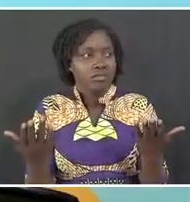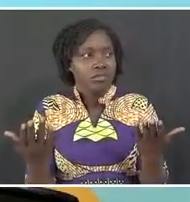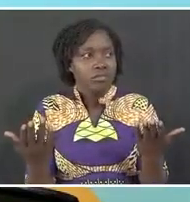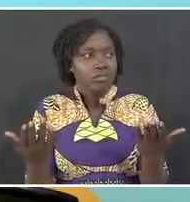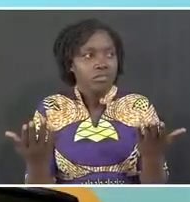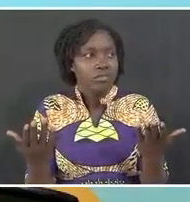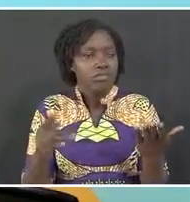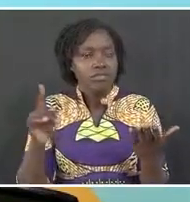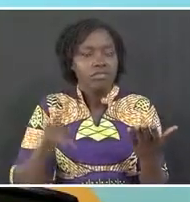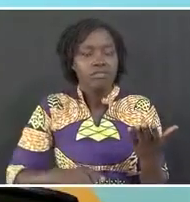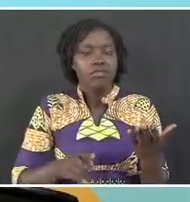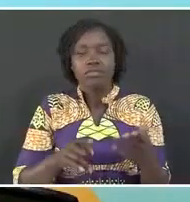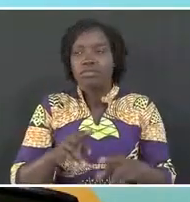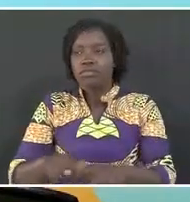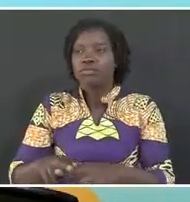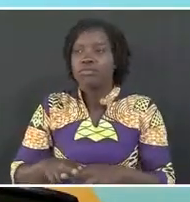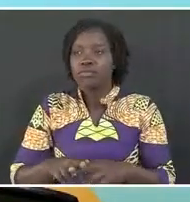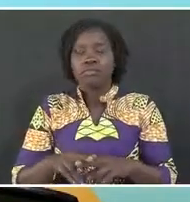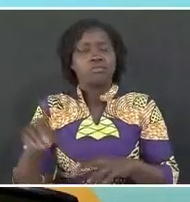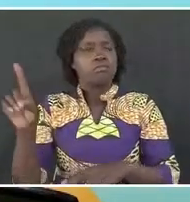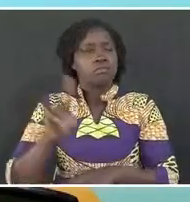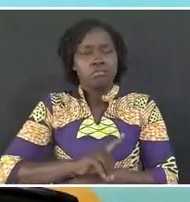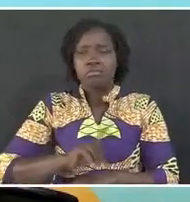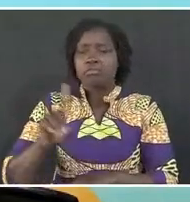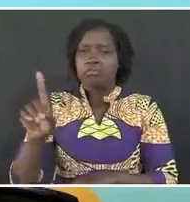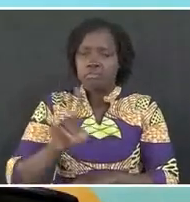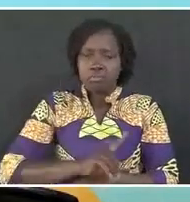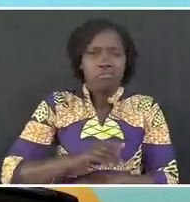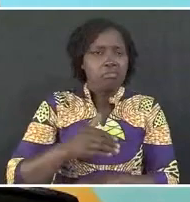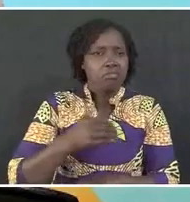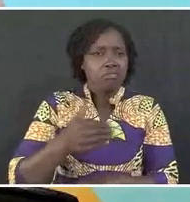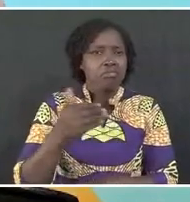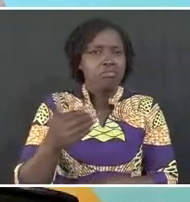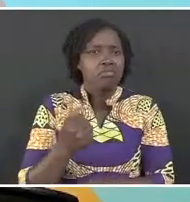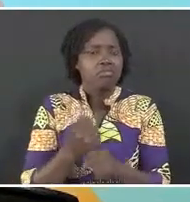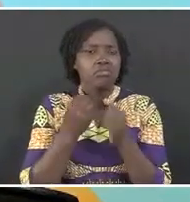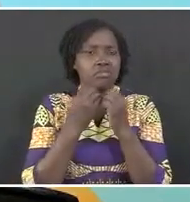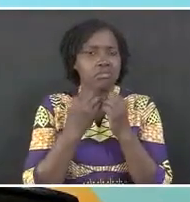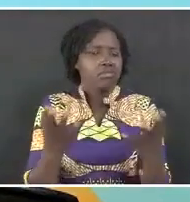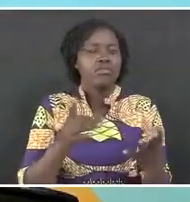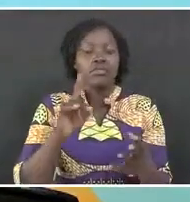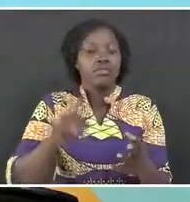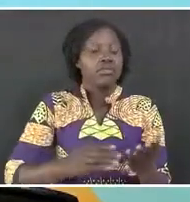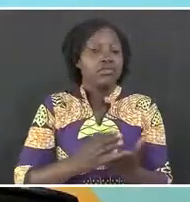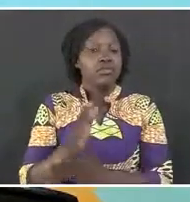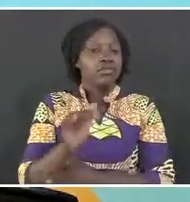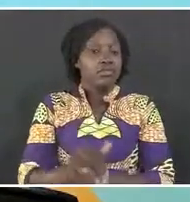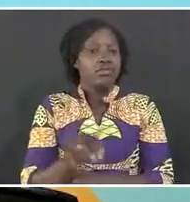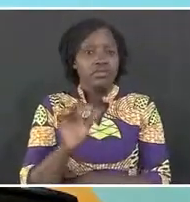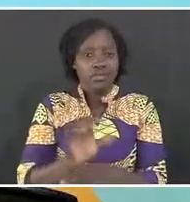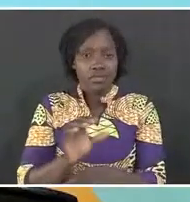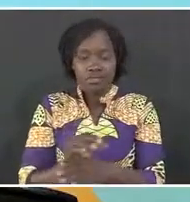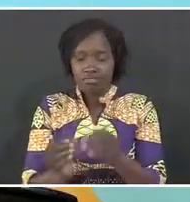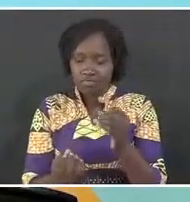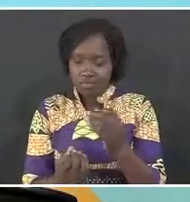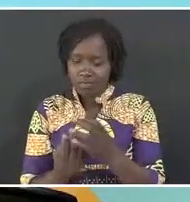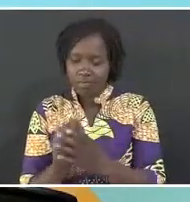We can't afford to be seated here day in, day out and do nothing. We must ensure that the church